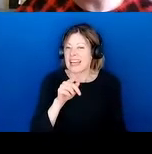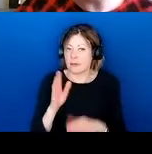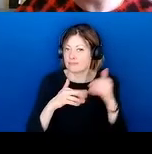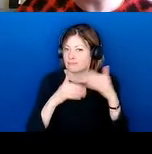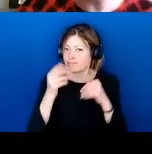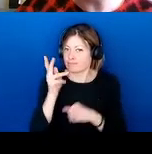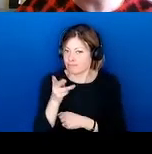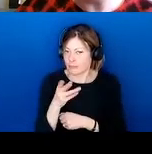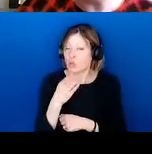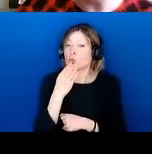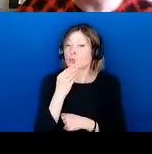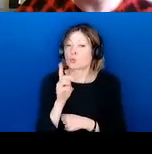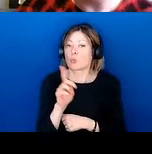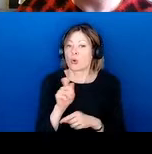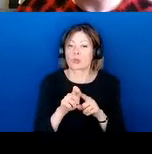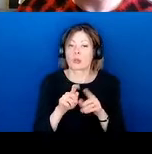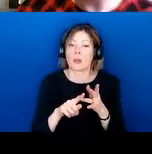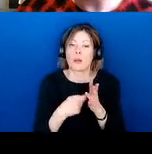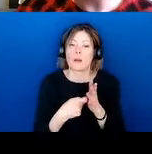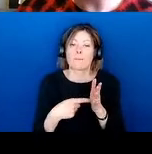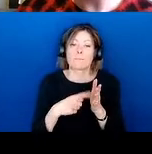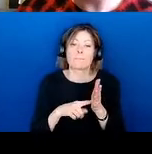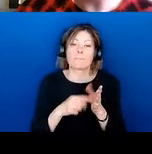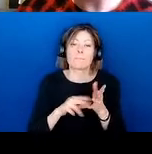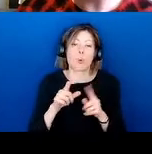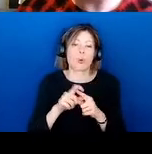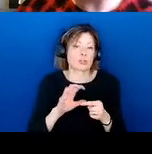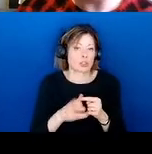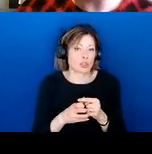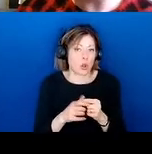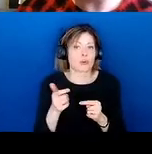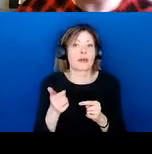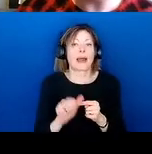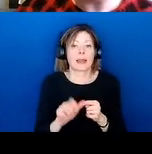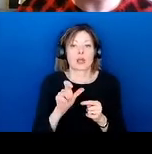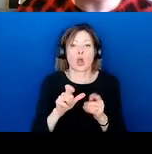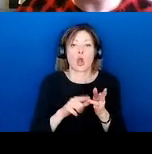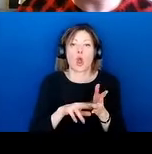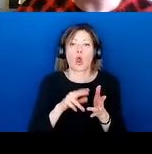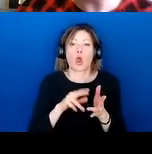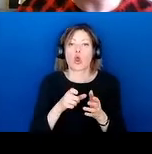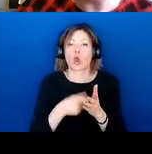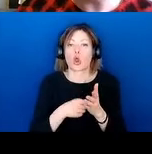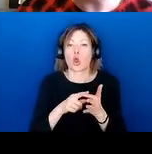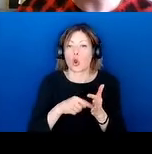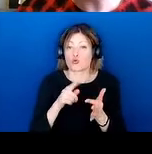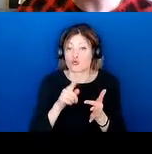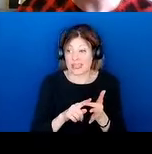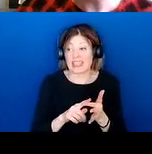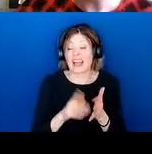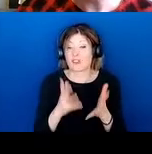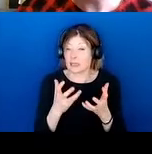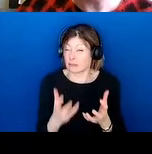Portland stone and concrete, materials strong enough to take the weight of a fire engine if necessary.